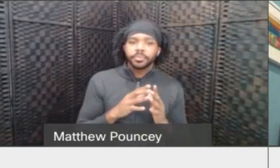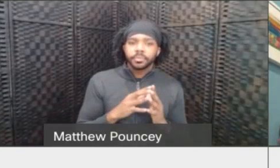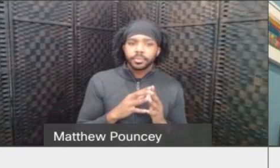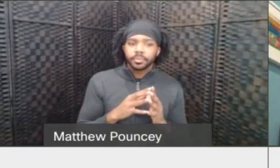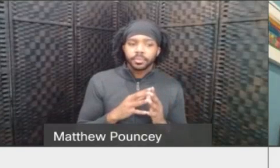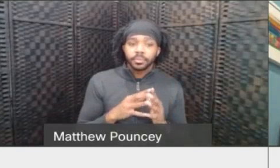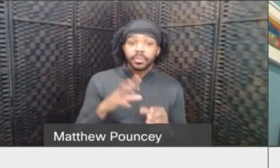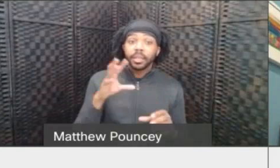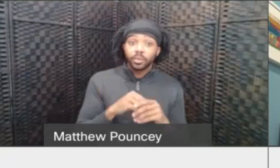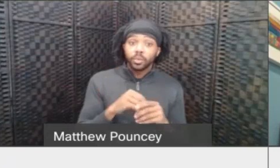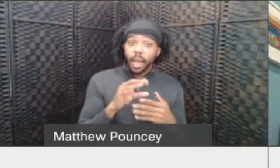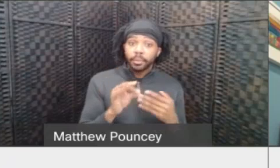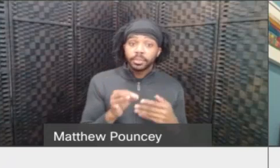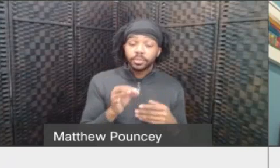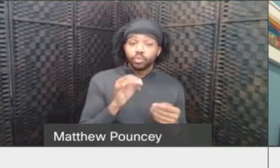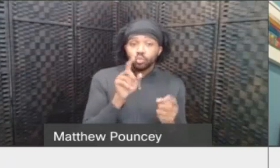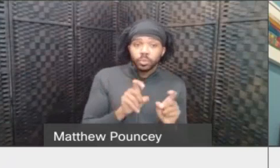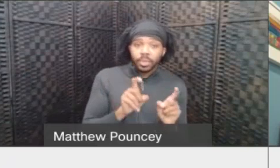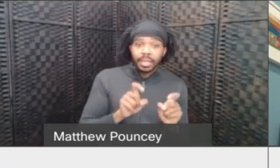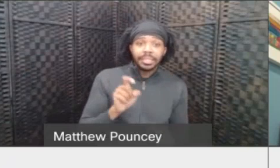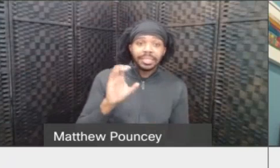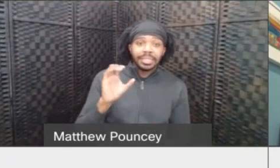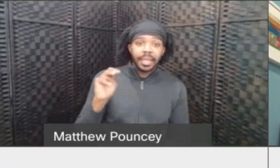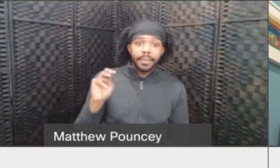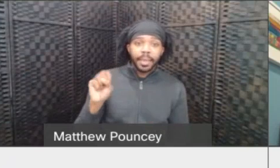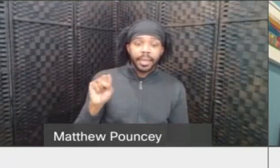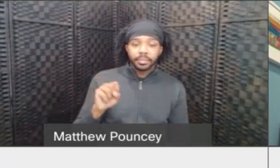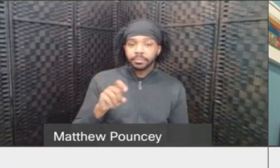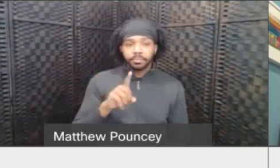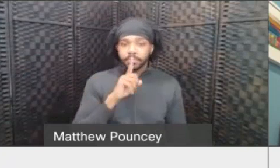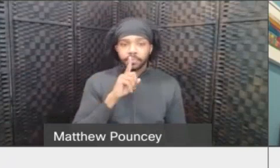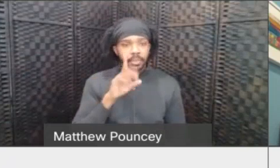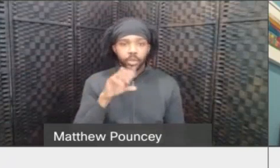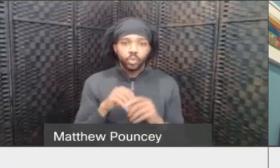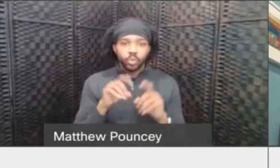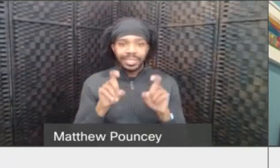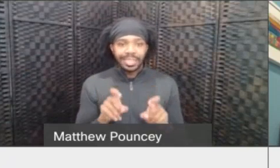testing option. The CMS did not include a testing option.